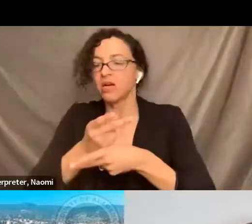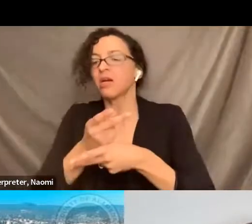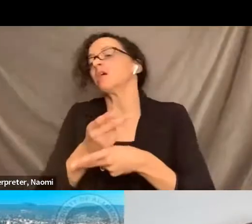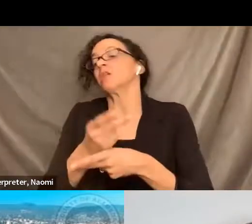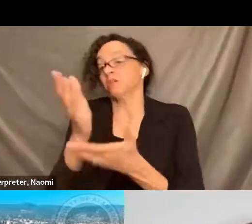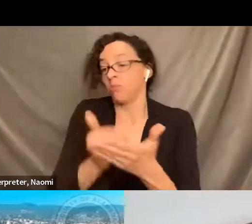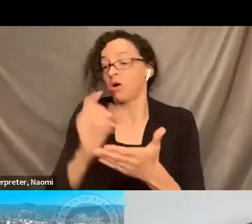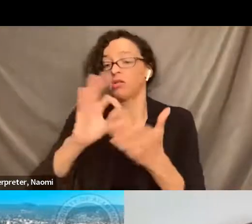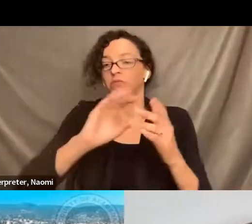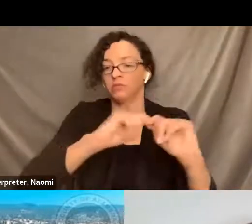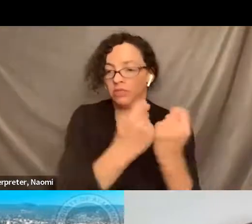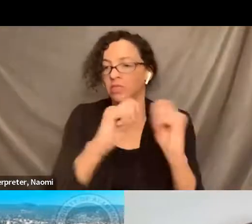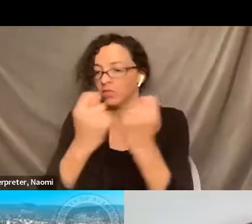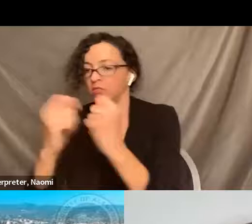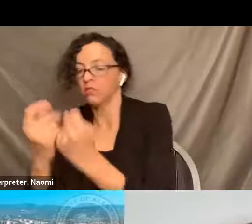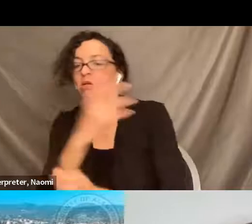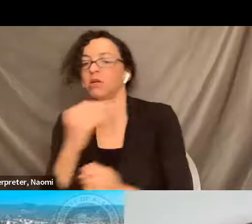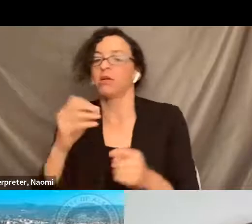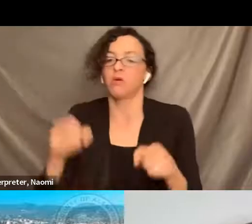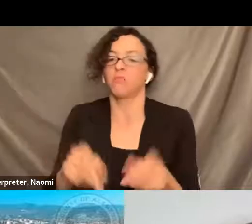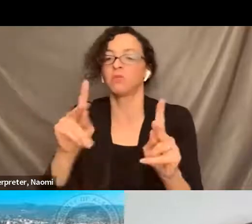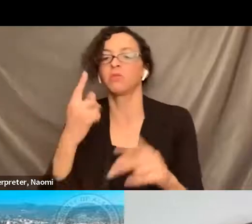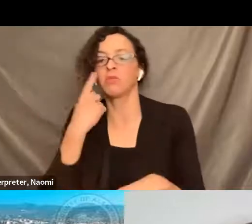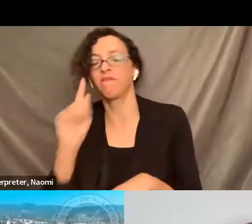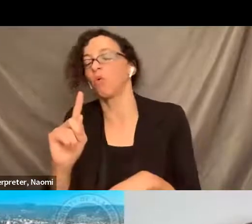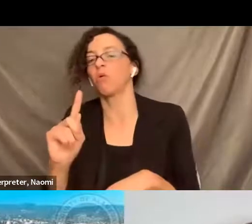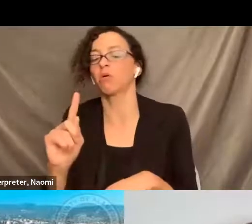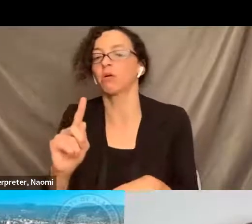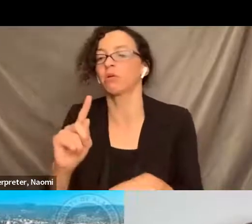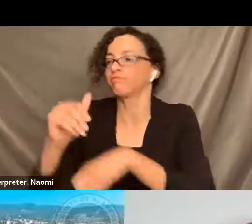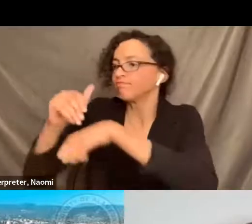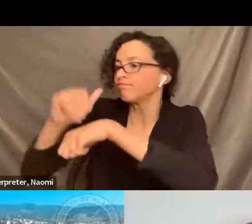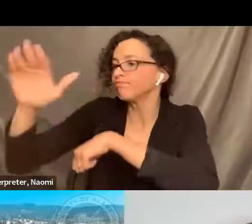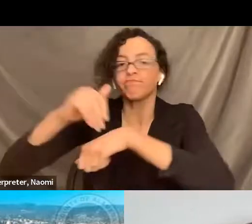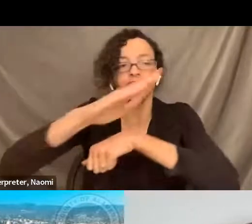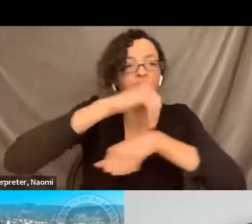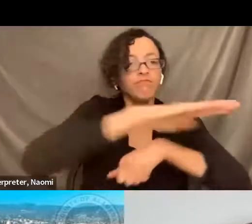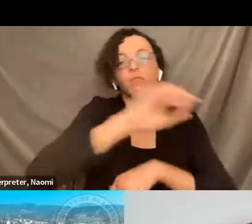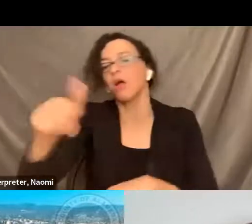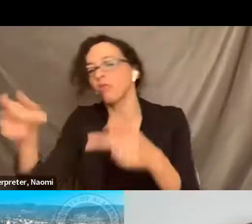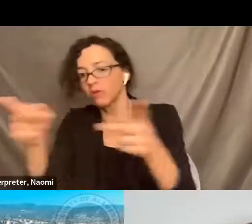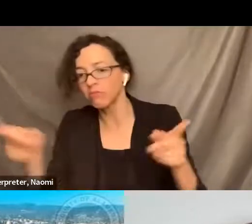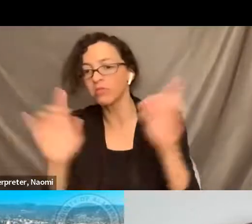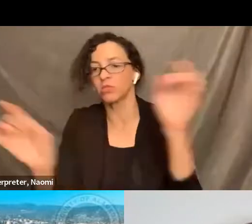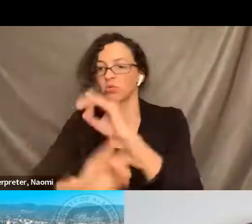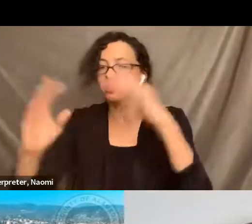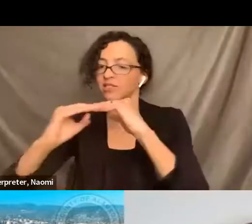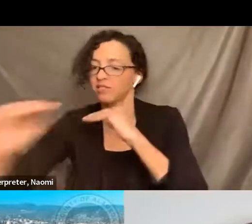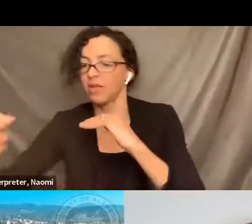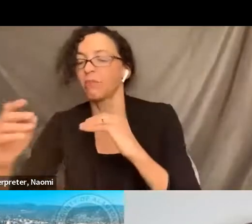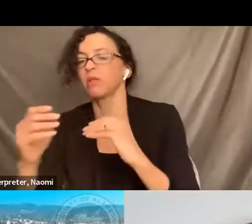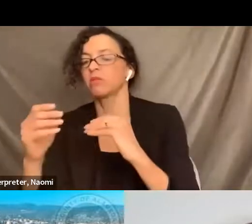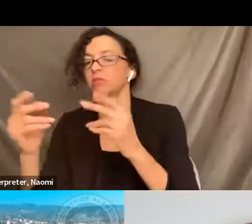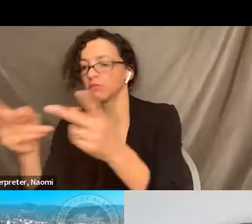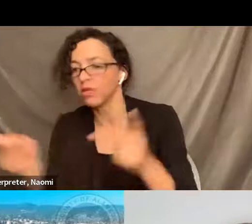for diversion to crisis stabilization units, crisis residential treatment programs, sobering and